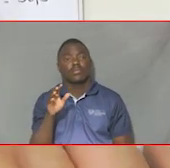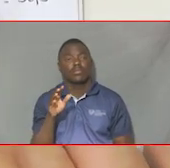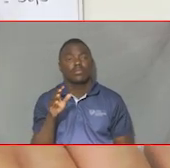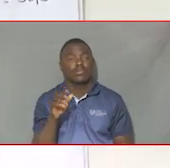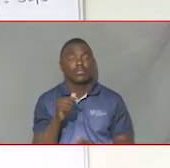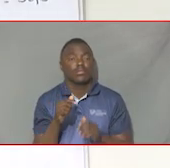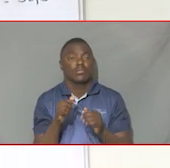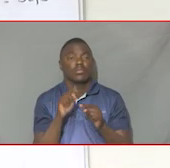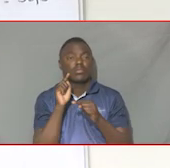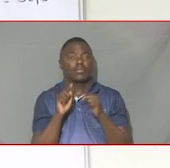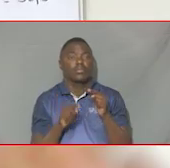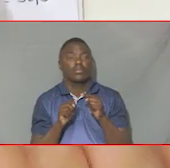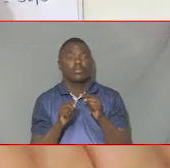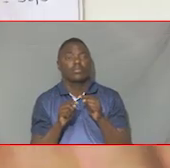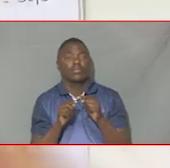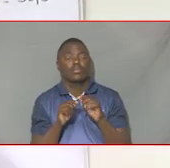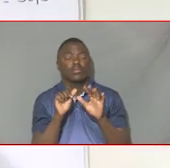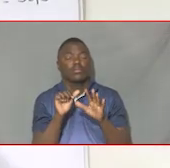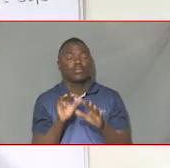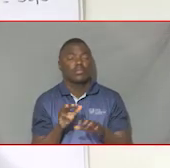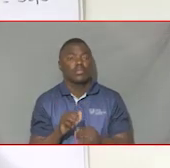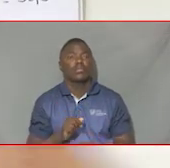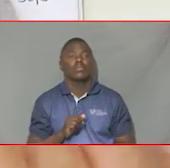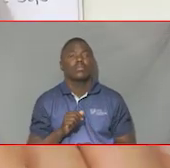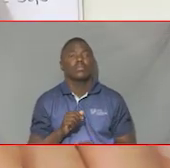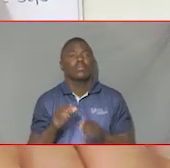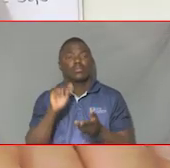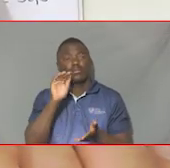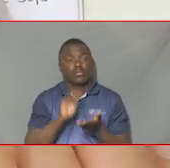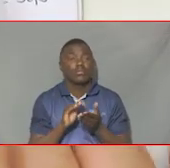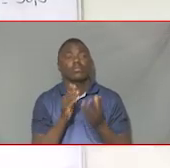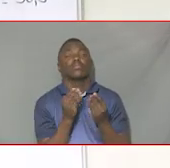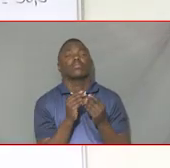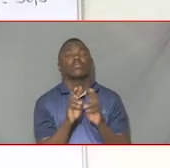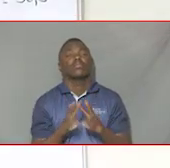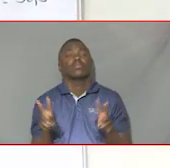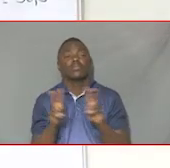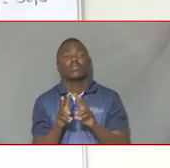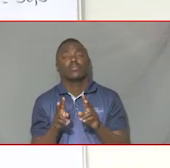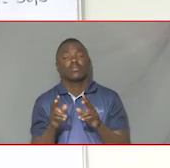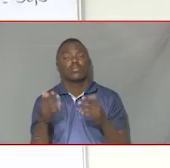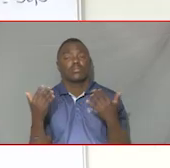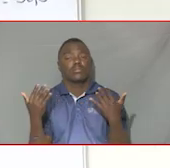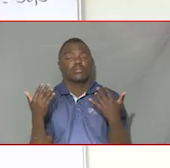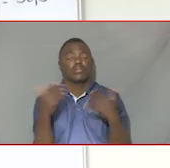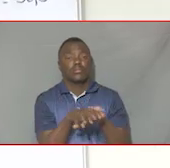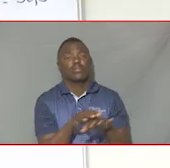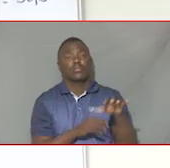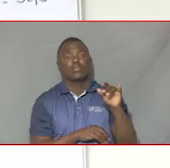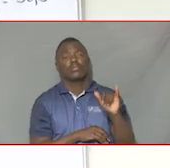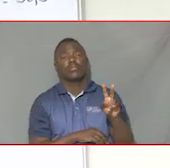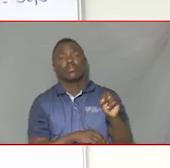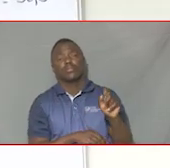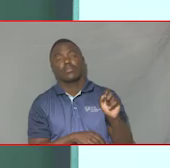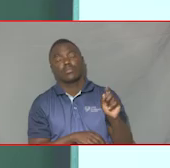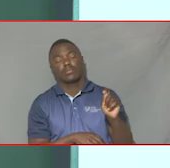and 85. 69 lies between the smallest and the largest value. So it's interpolation, which means the